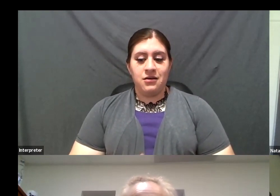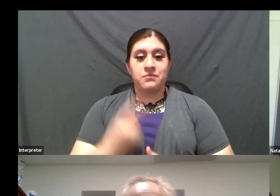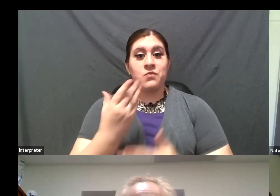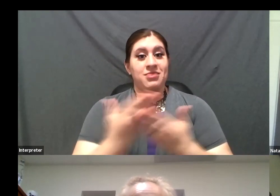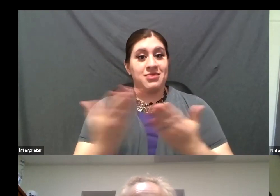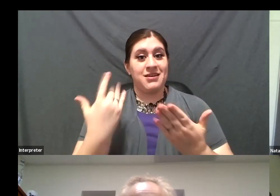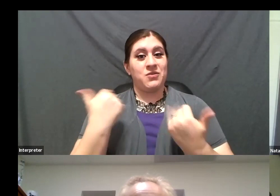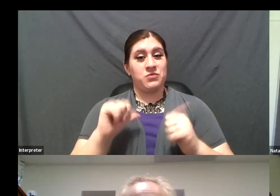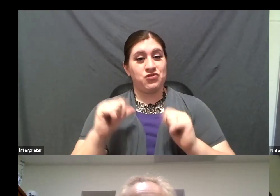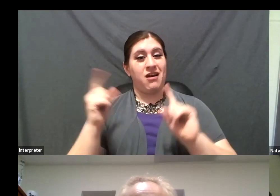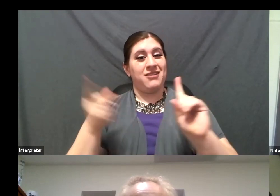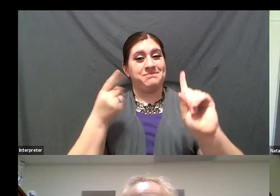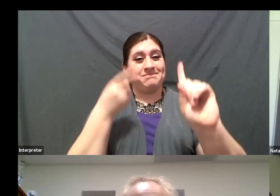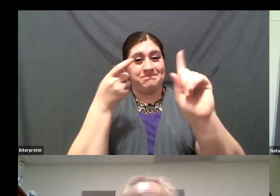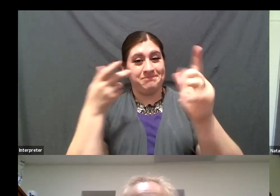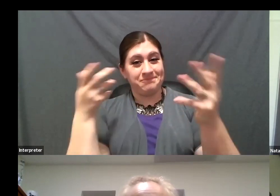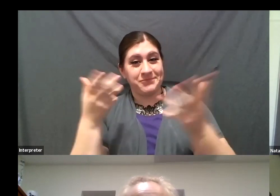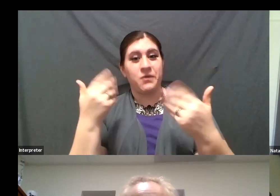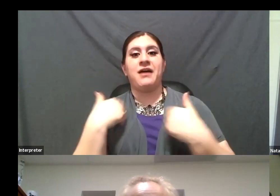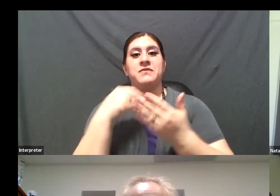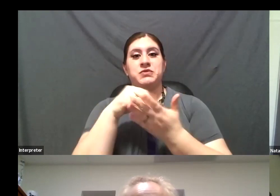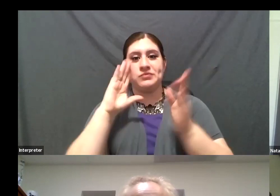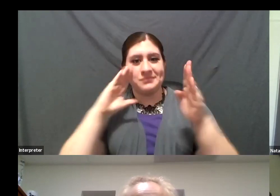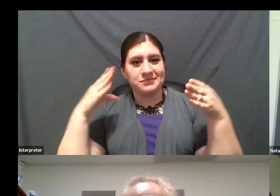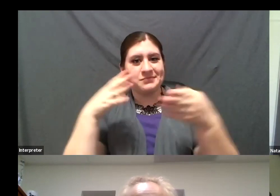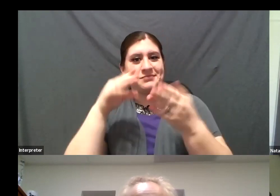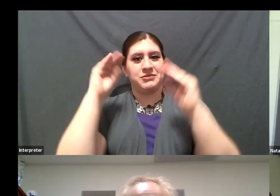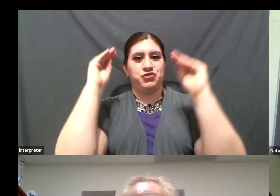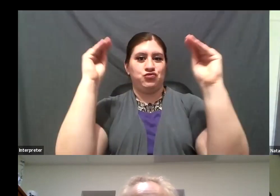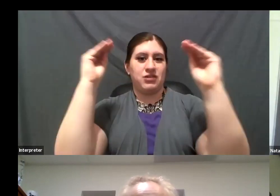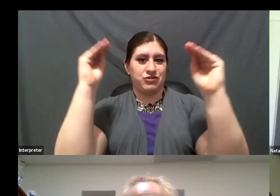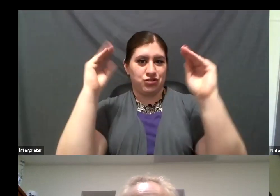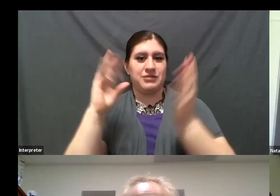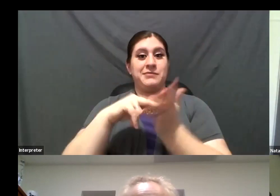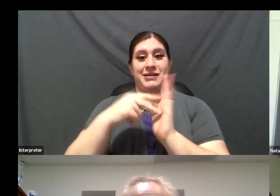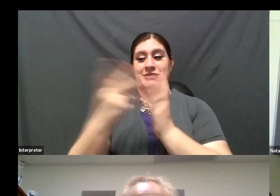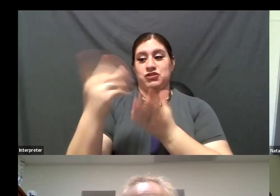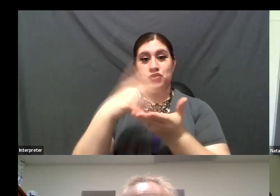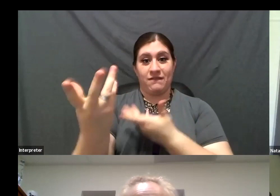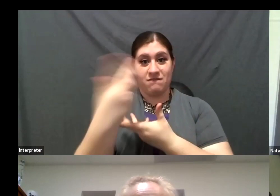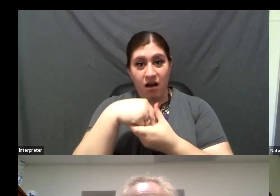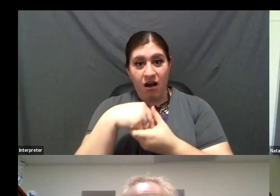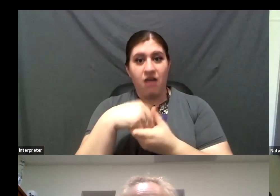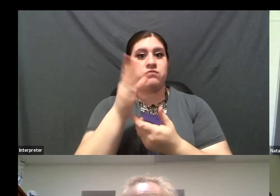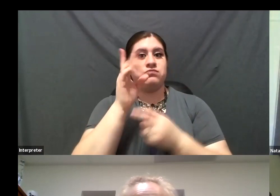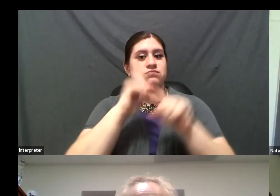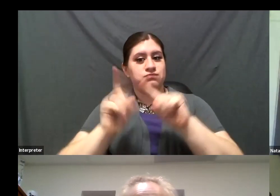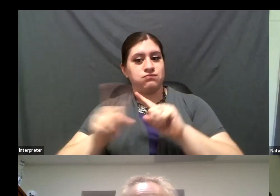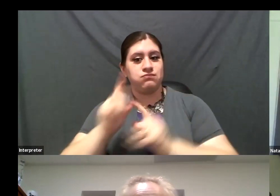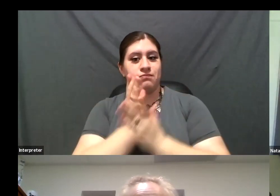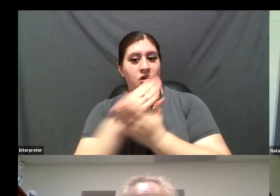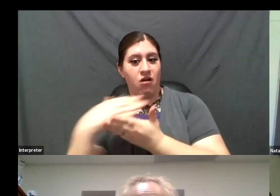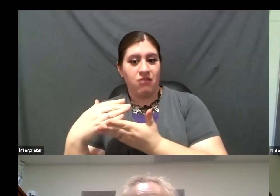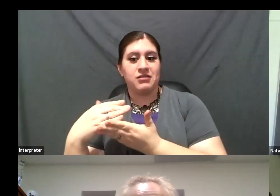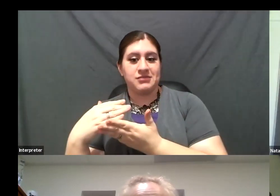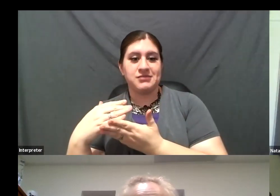strive to do is to have student-centered instruction. That's where the student's involved in actually various aspects of the course. There's a